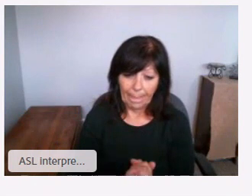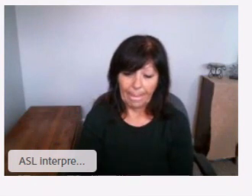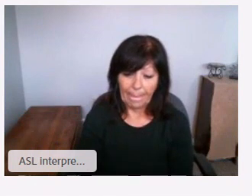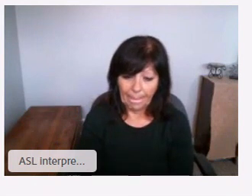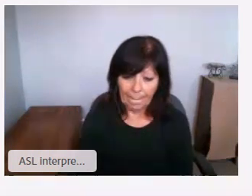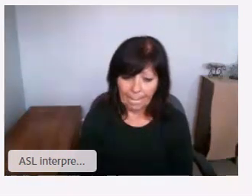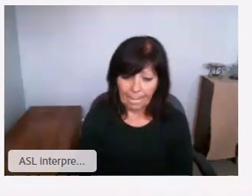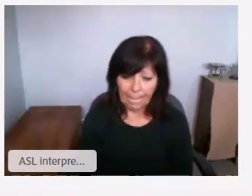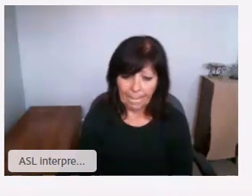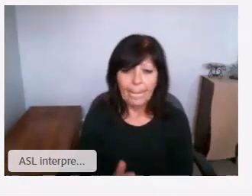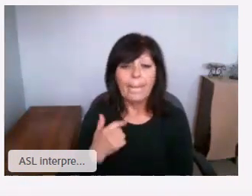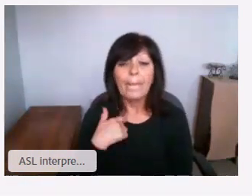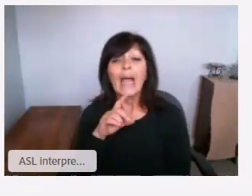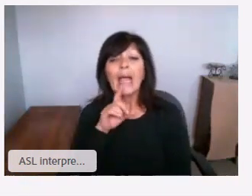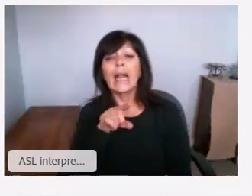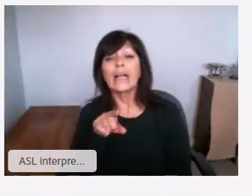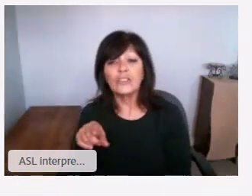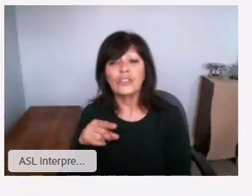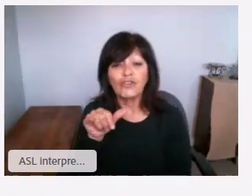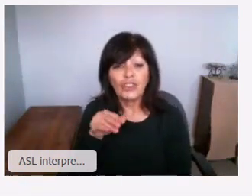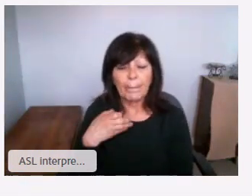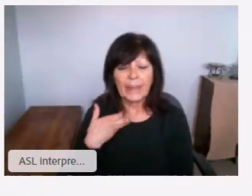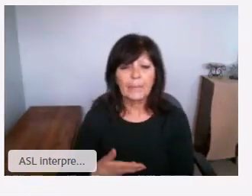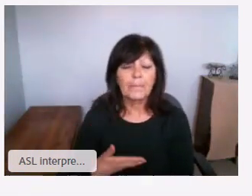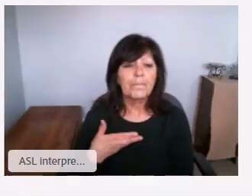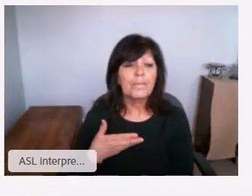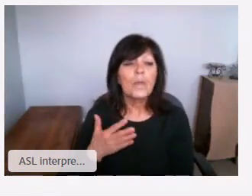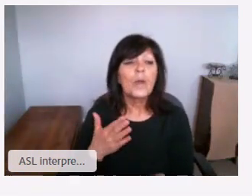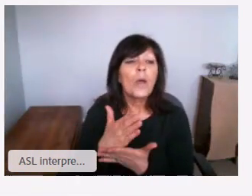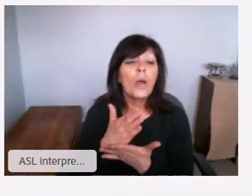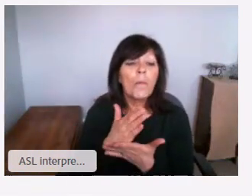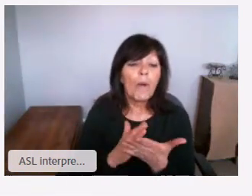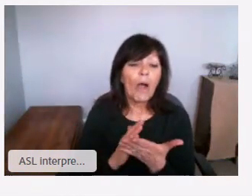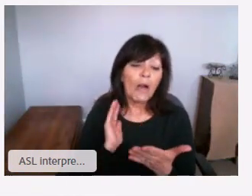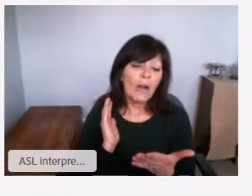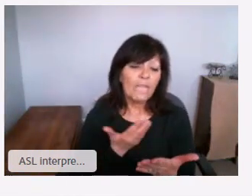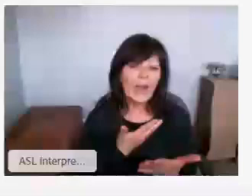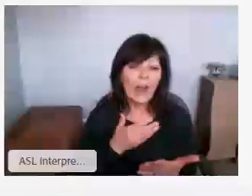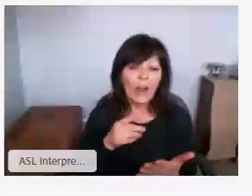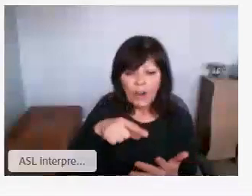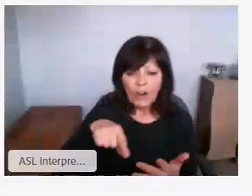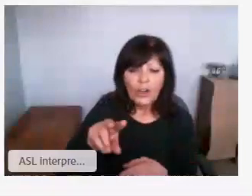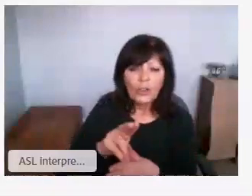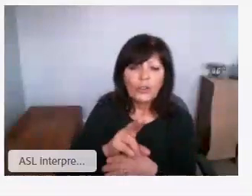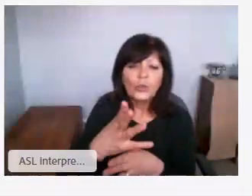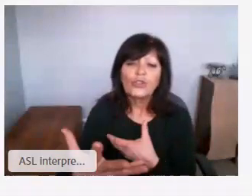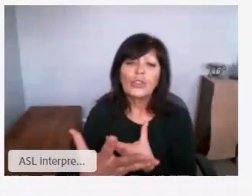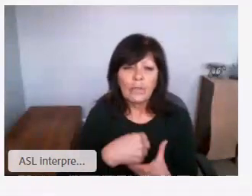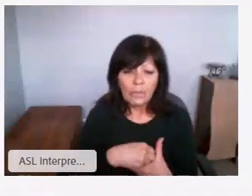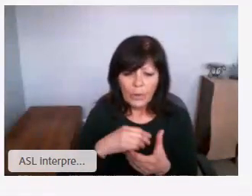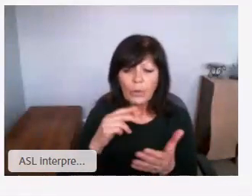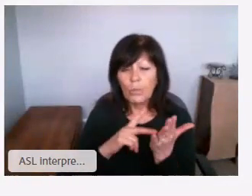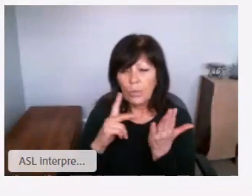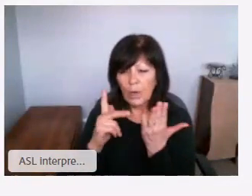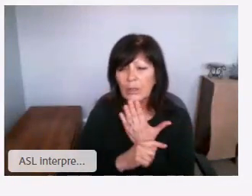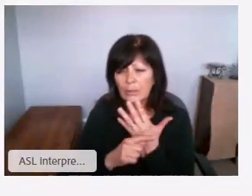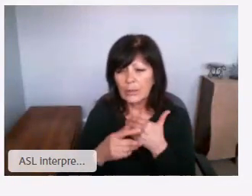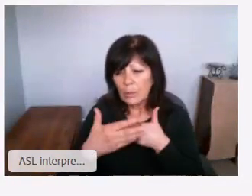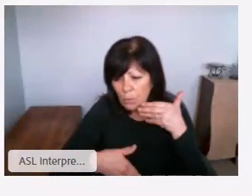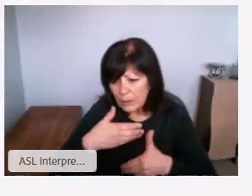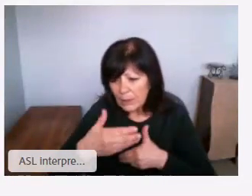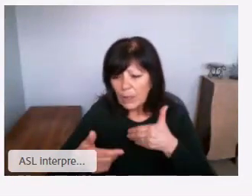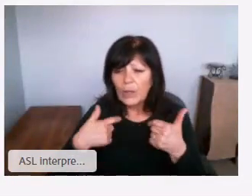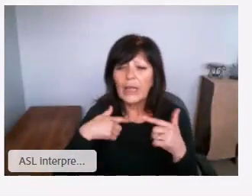I can take that one as well. So part of our stakeholder engagement process, and you know, I'd mentioned that BNMC has a bunch of